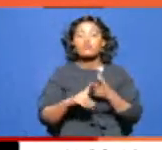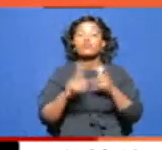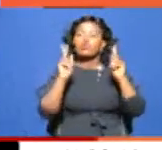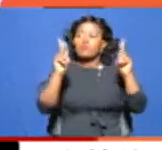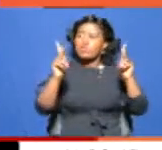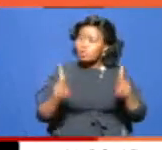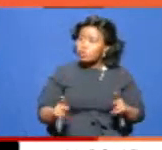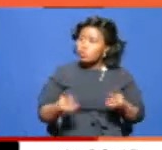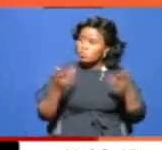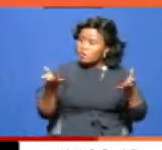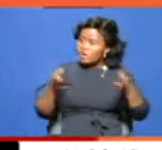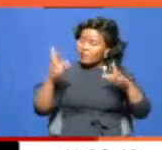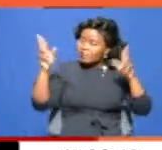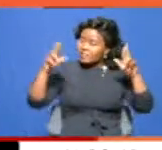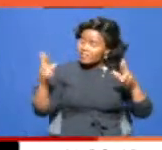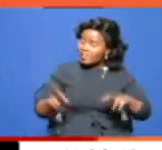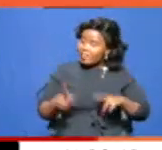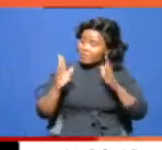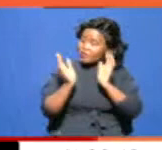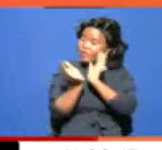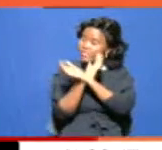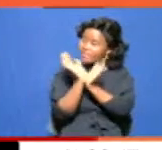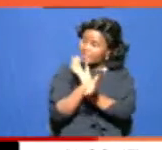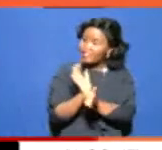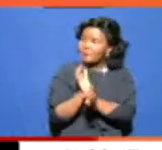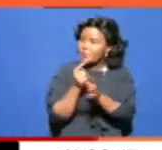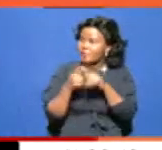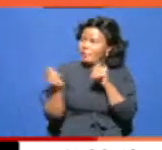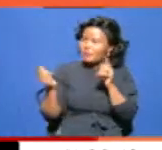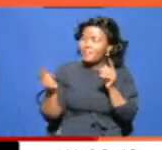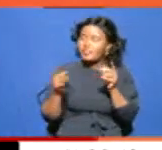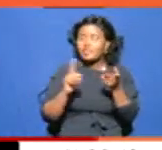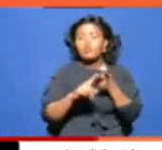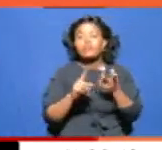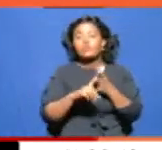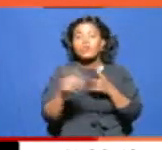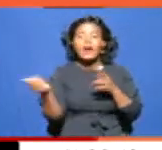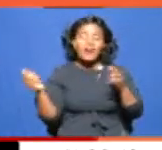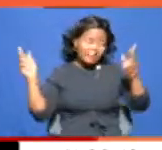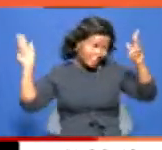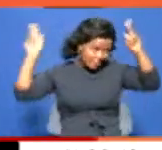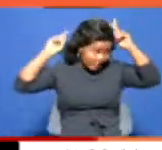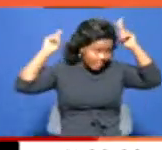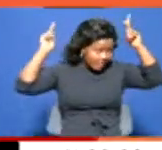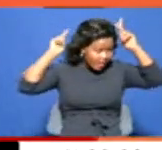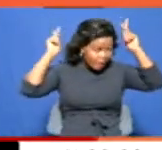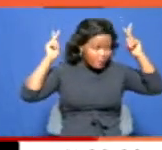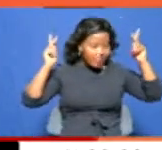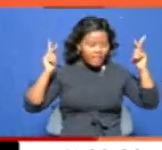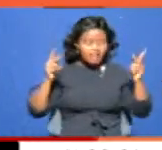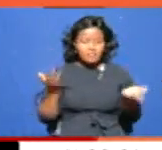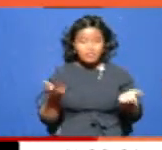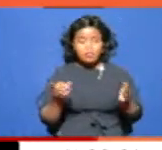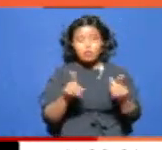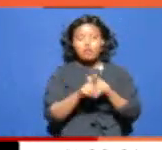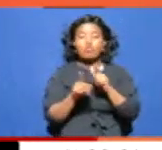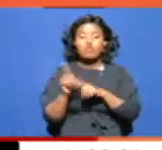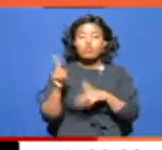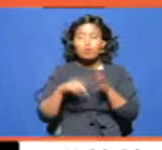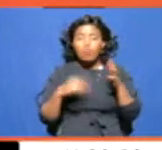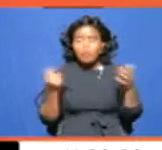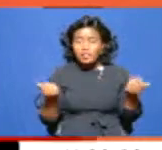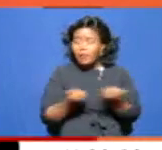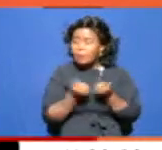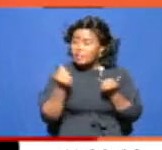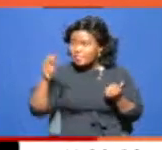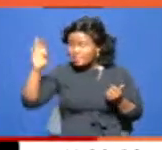stadium, and according is coming up to our standard, it's standards. An international. Yeah. Okay. We have Buhungu Stadium. Yeah. Those are already 4. What happened to Kipchoge in Eldoret? Yeah.